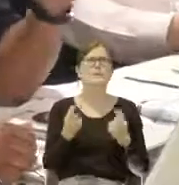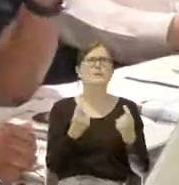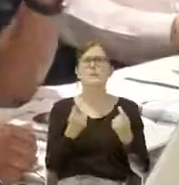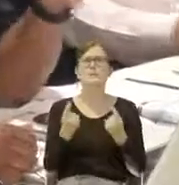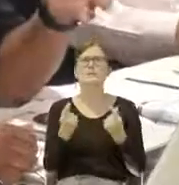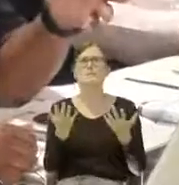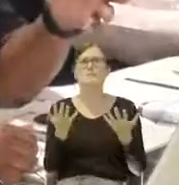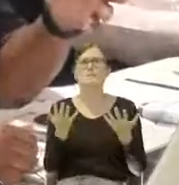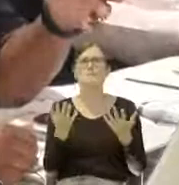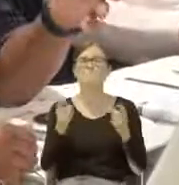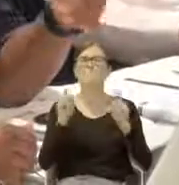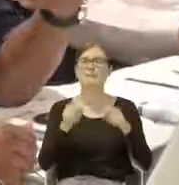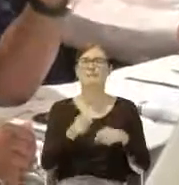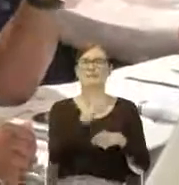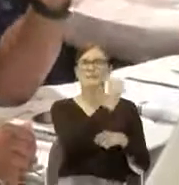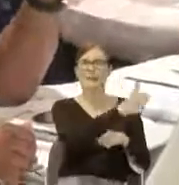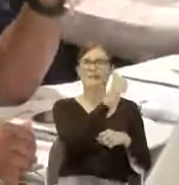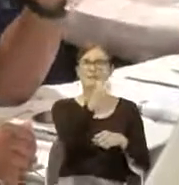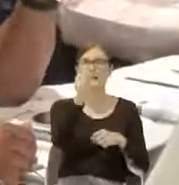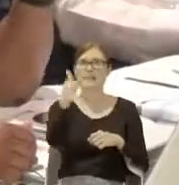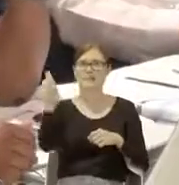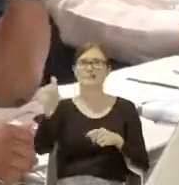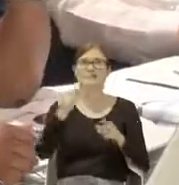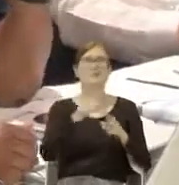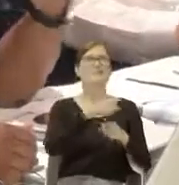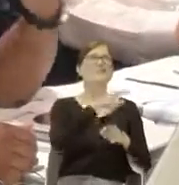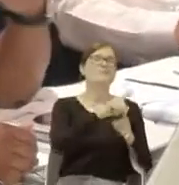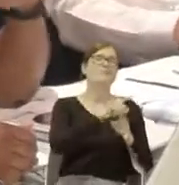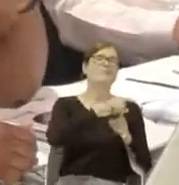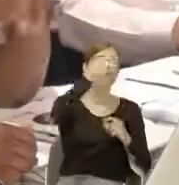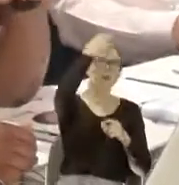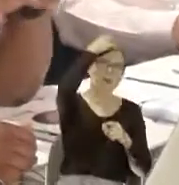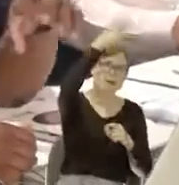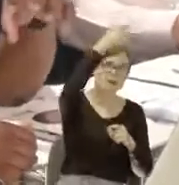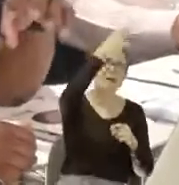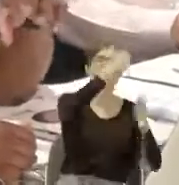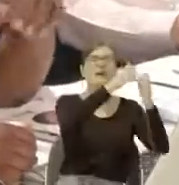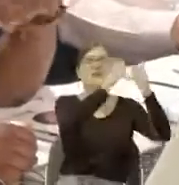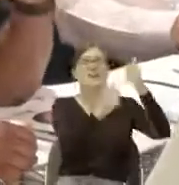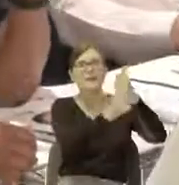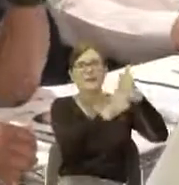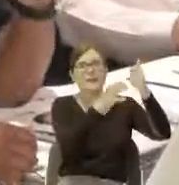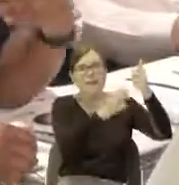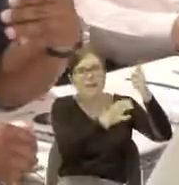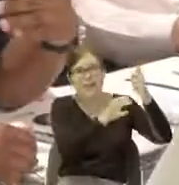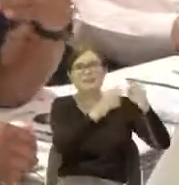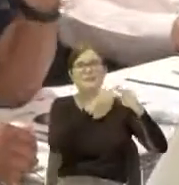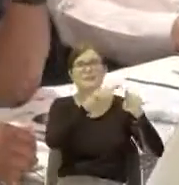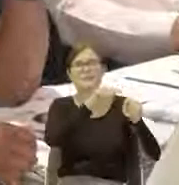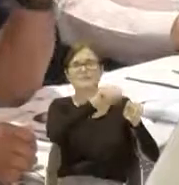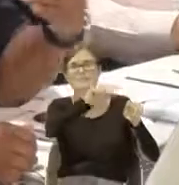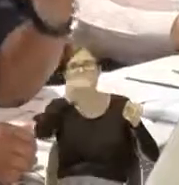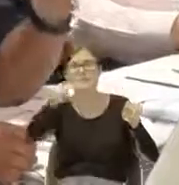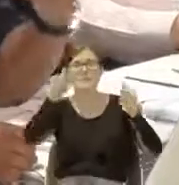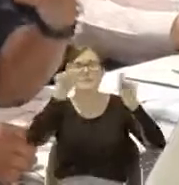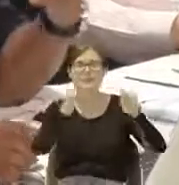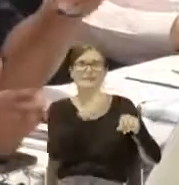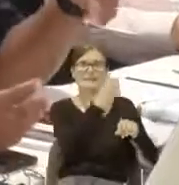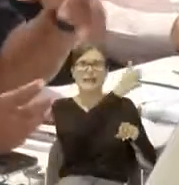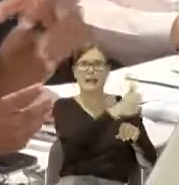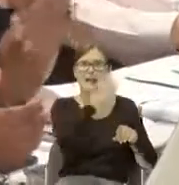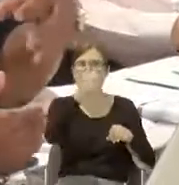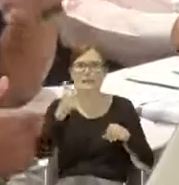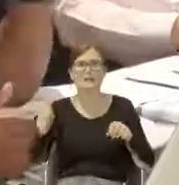governments, local governments, in terms of the decisions that we have taken. How far have we gone